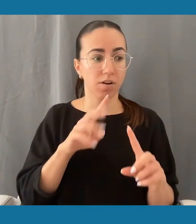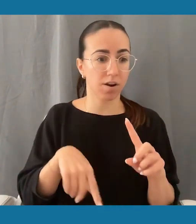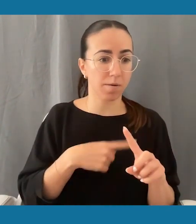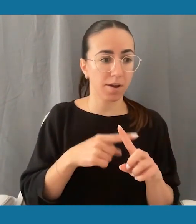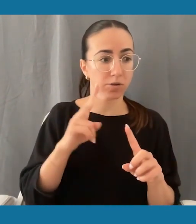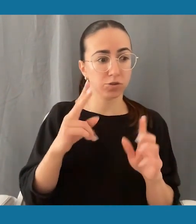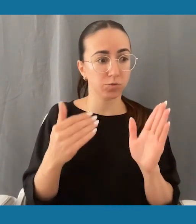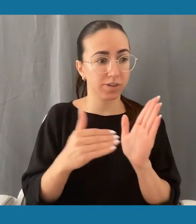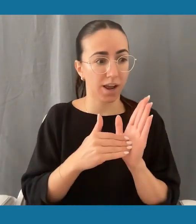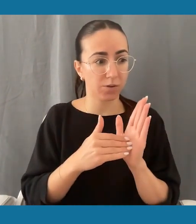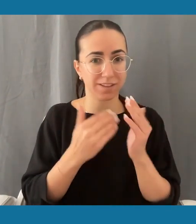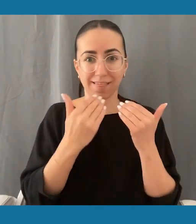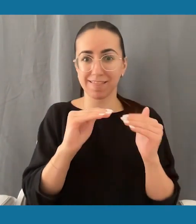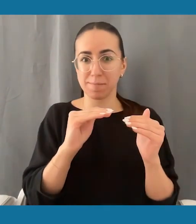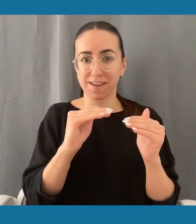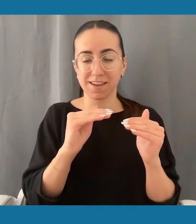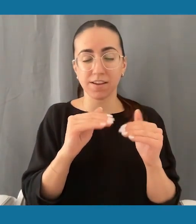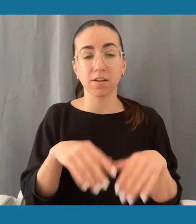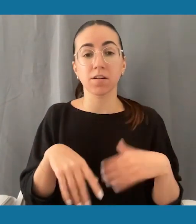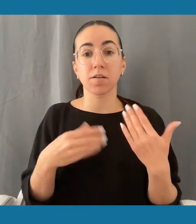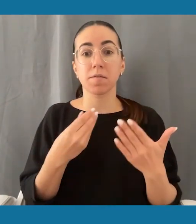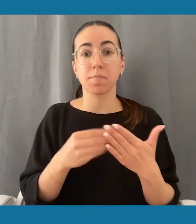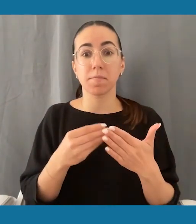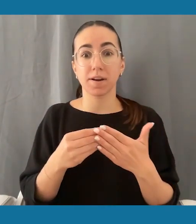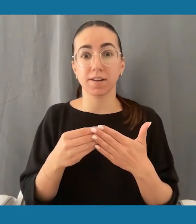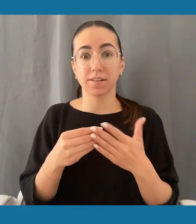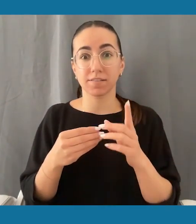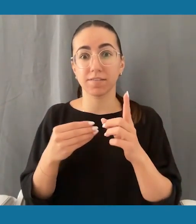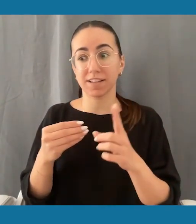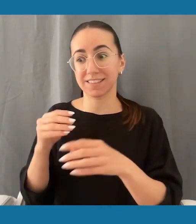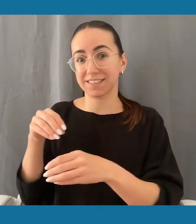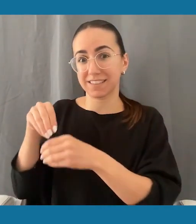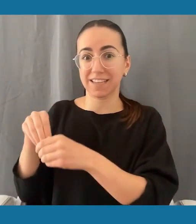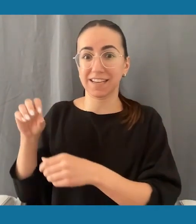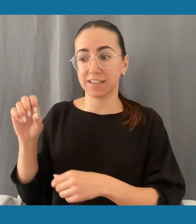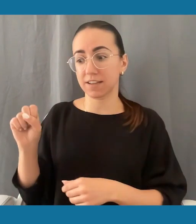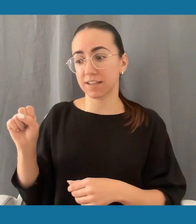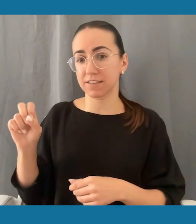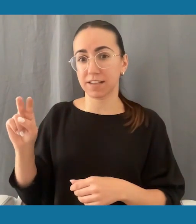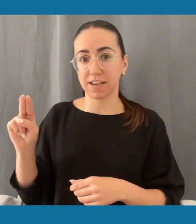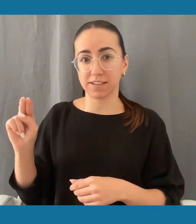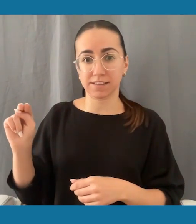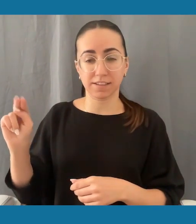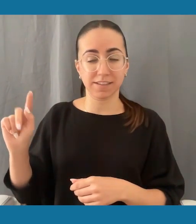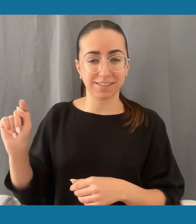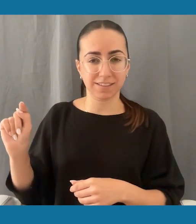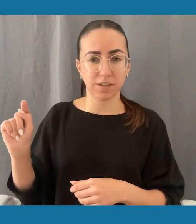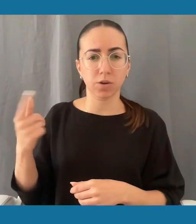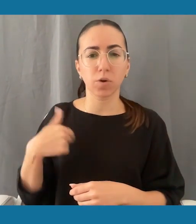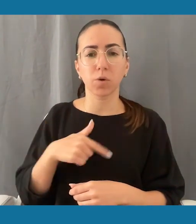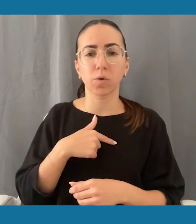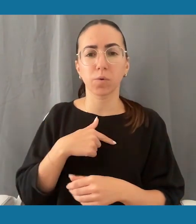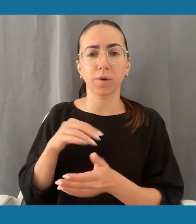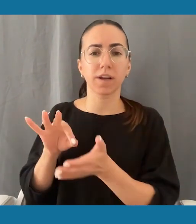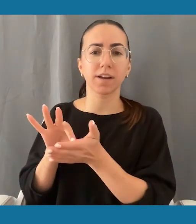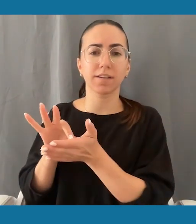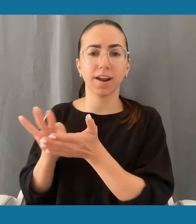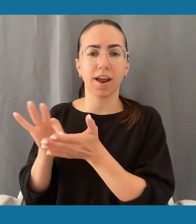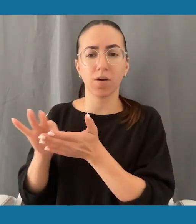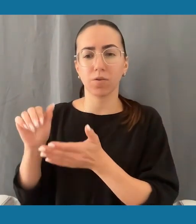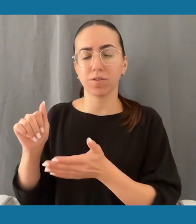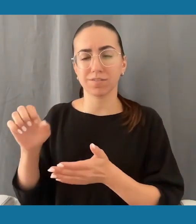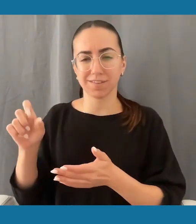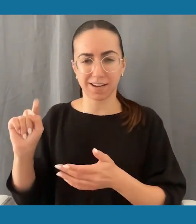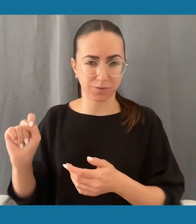$2,000 resource allowance, the money that's in a properly drafted special needs trust will not be counted as an asset, and